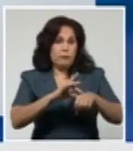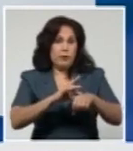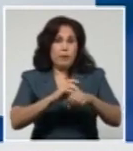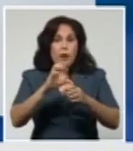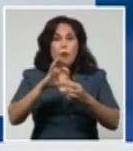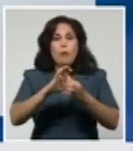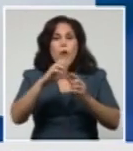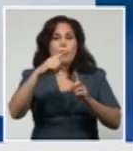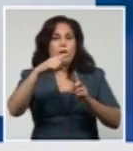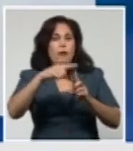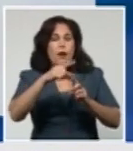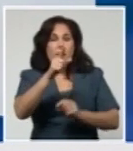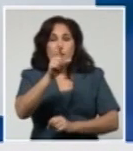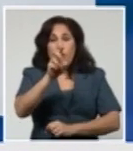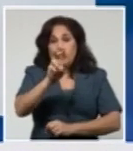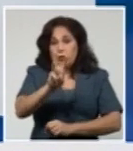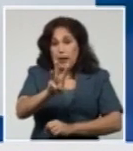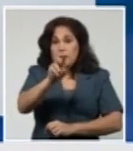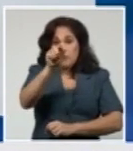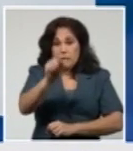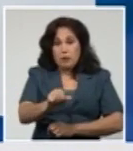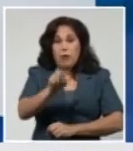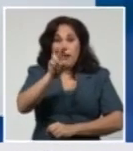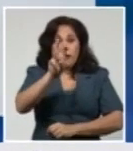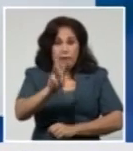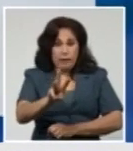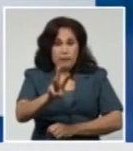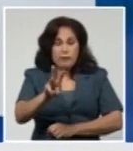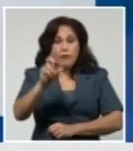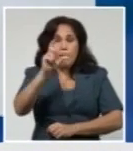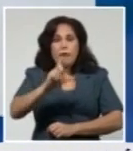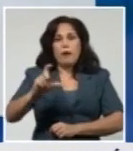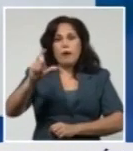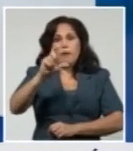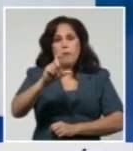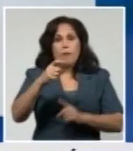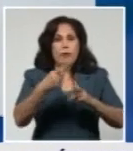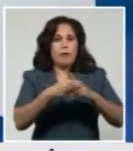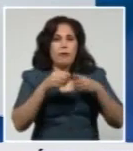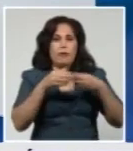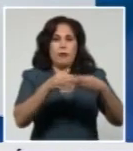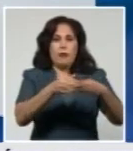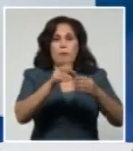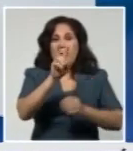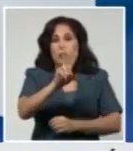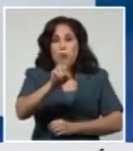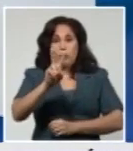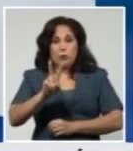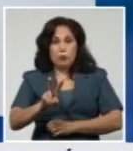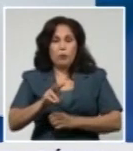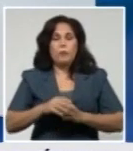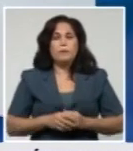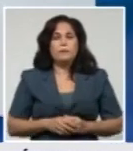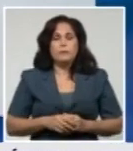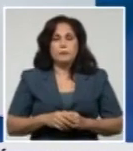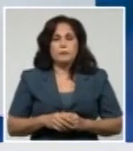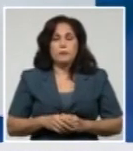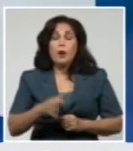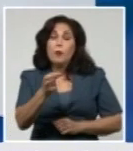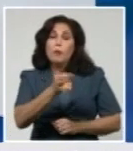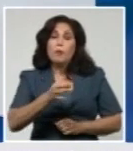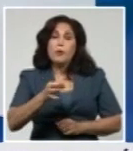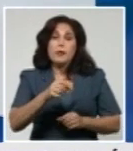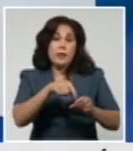Guantanamo, 2 to Camagüey, 2 to Granma, 1 to the Isle of Youth Special Municipality, 1 to